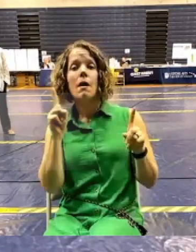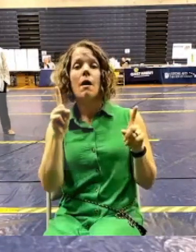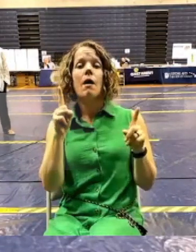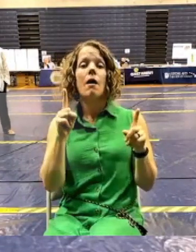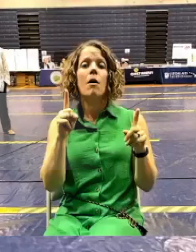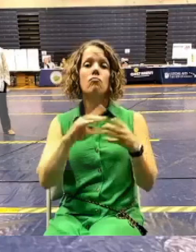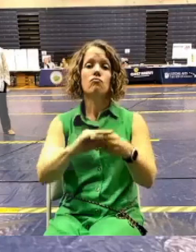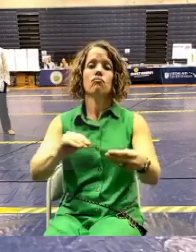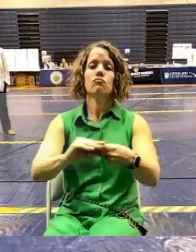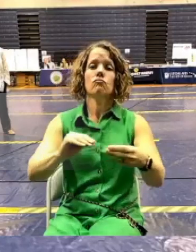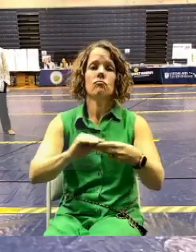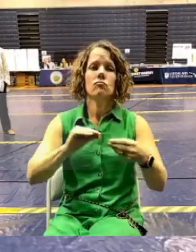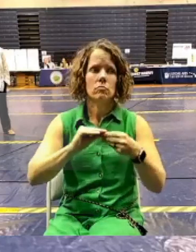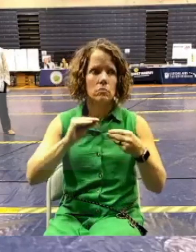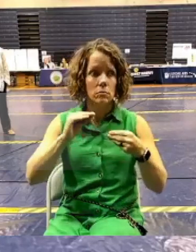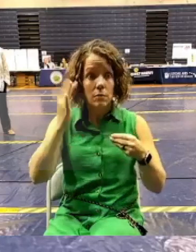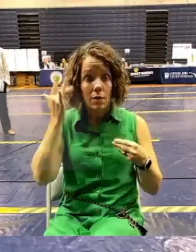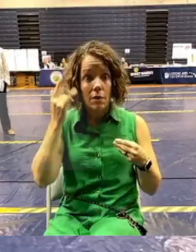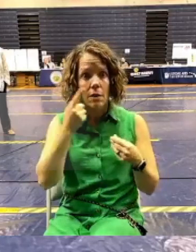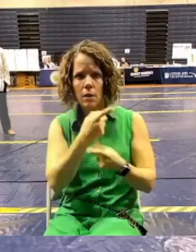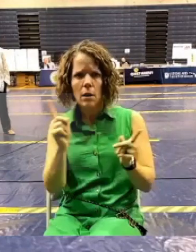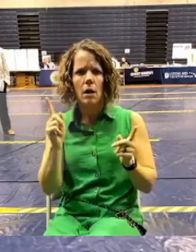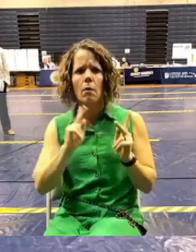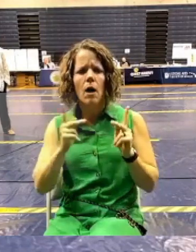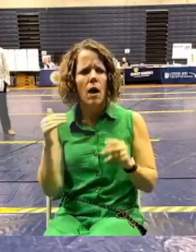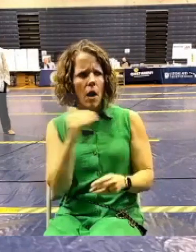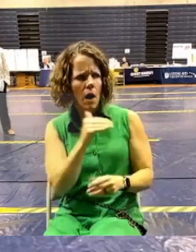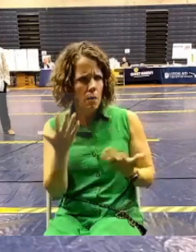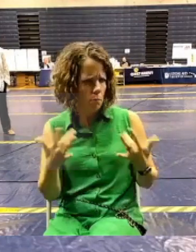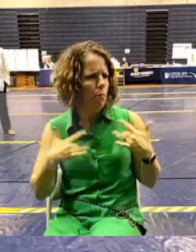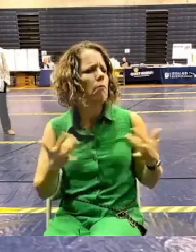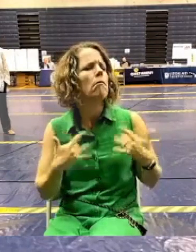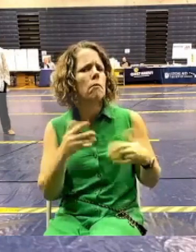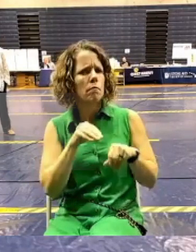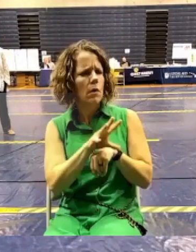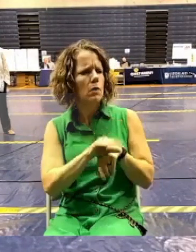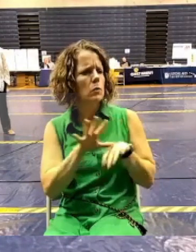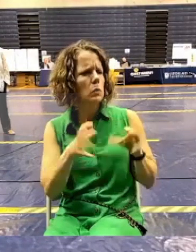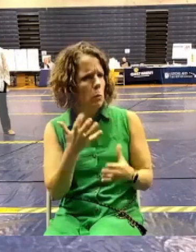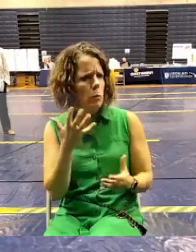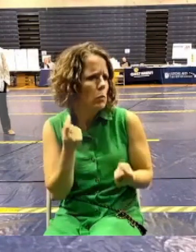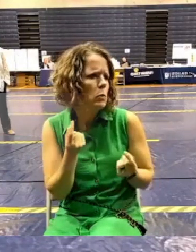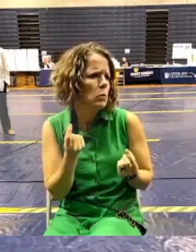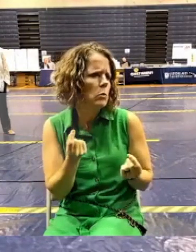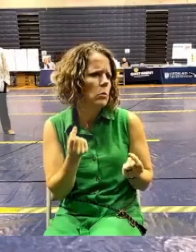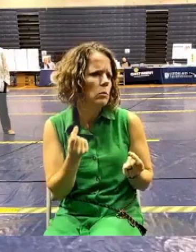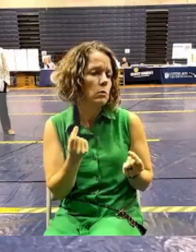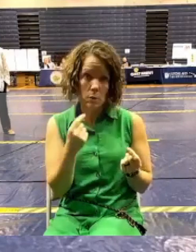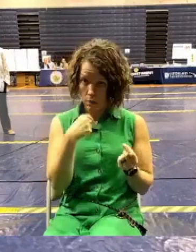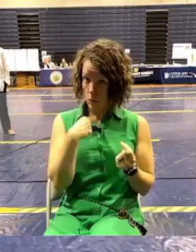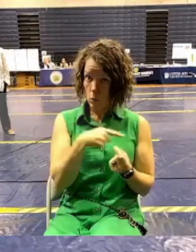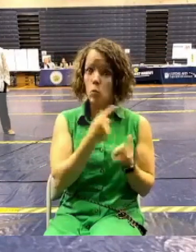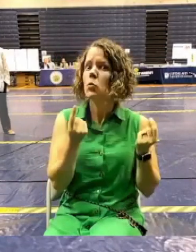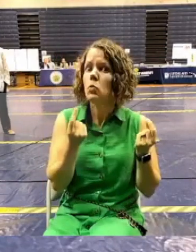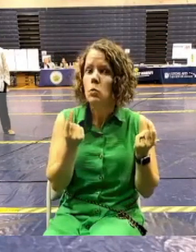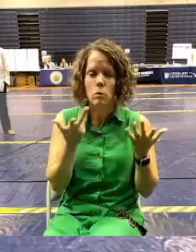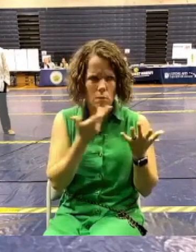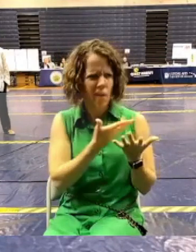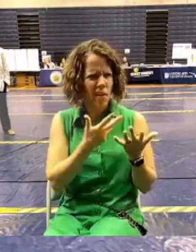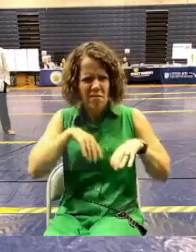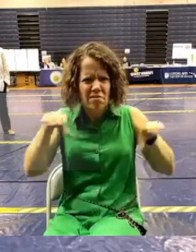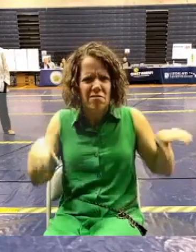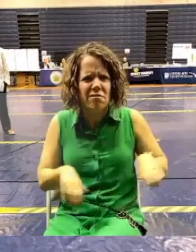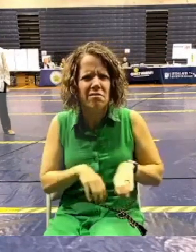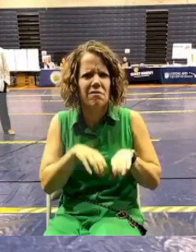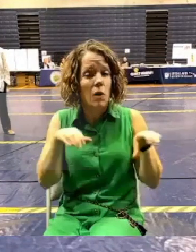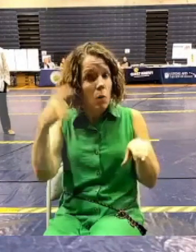does that advisory team do? What are those guys doing? Well, I'll tell you what, they're busting their butts for you guys. That's what they're doing. A lot of